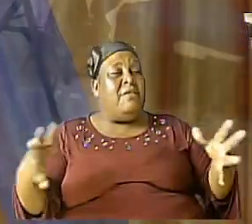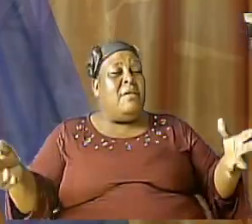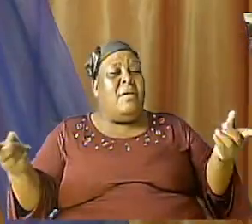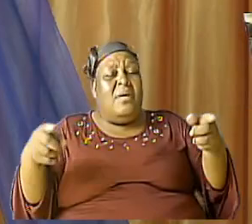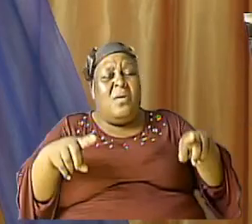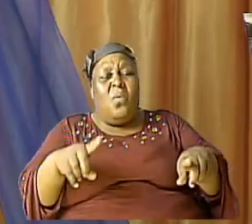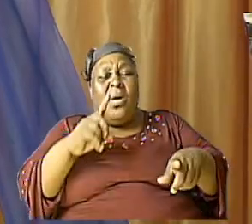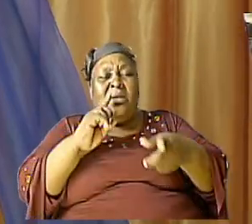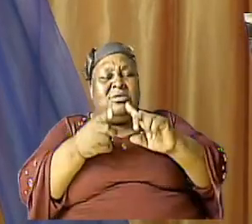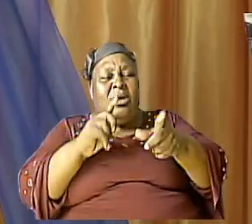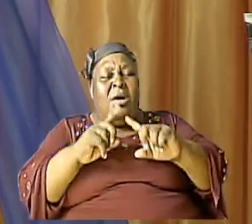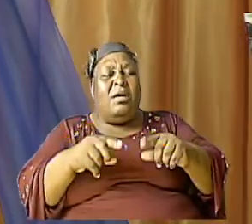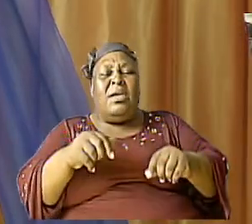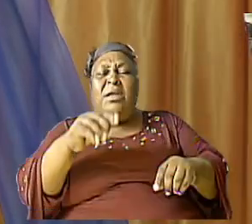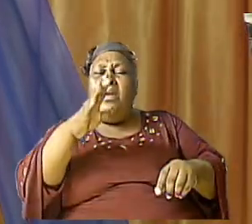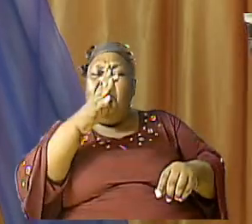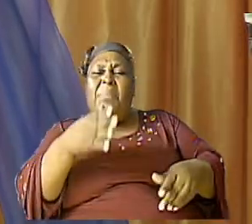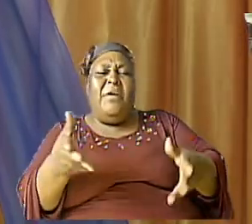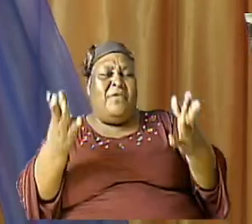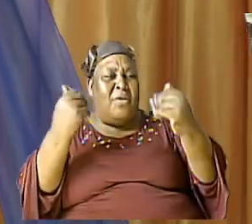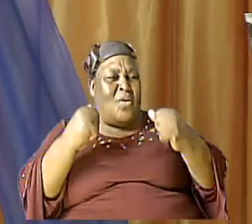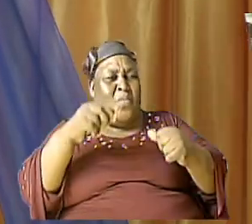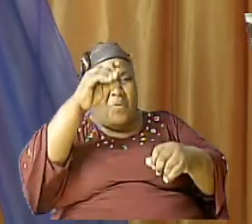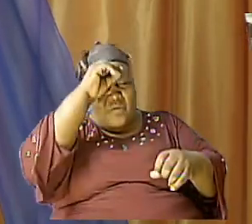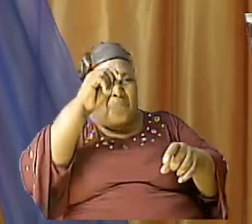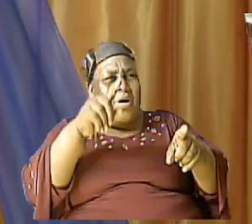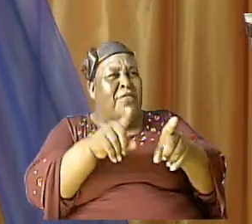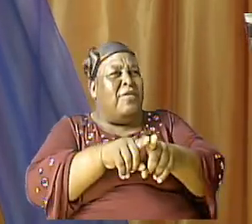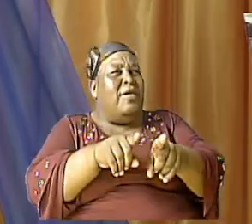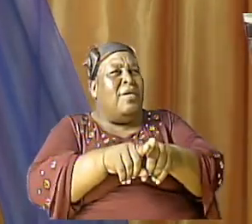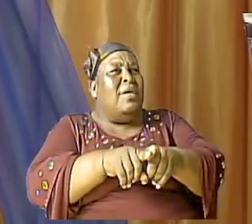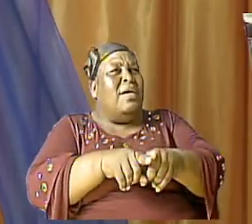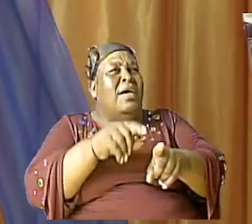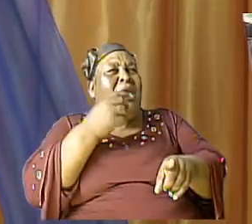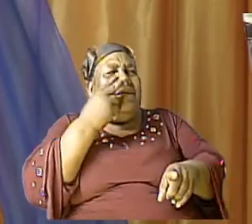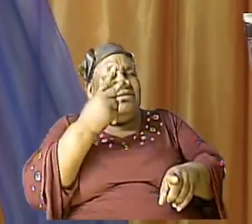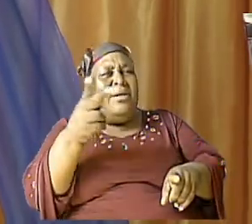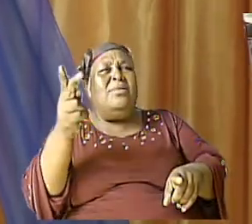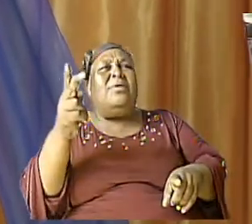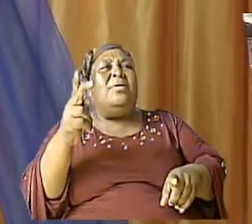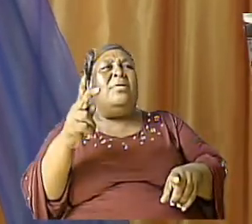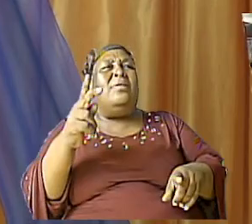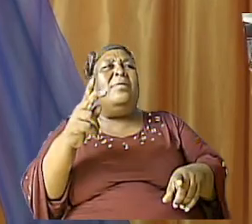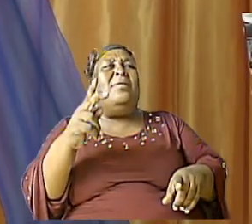was there talking, his mother came along with his brothers, eh? And said, look here,